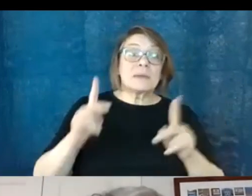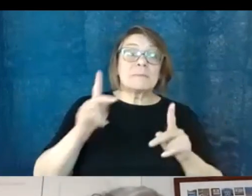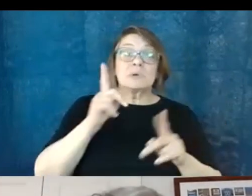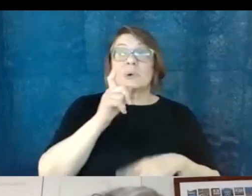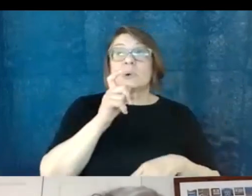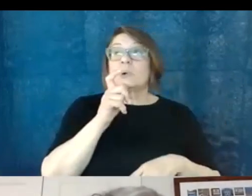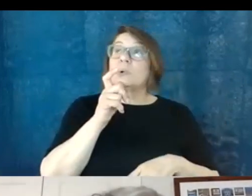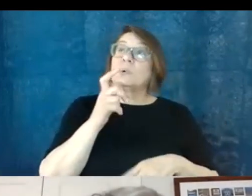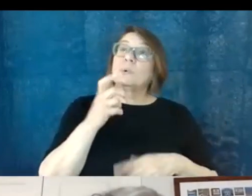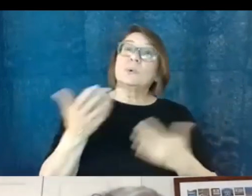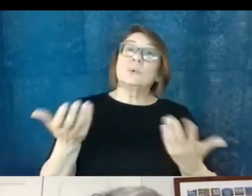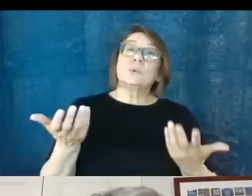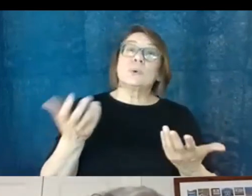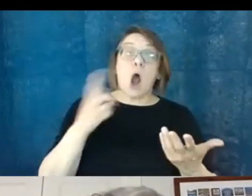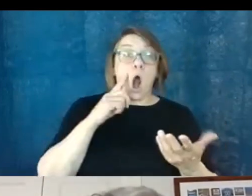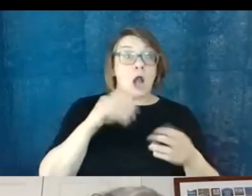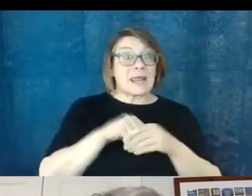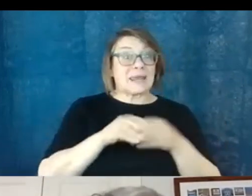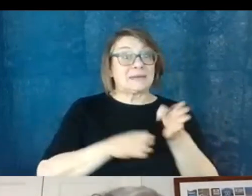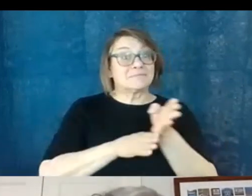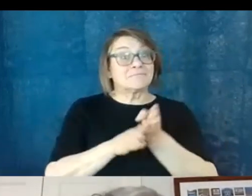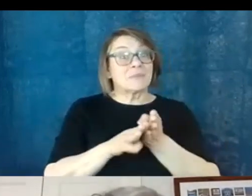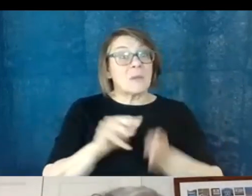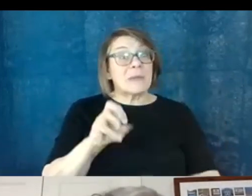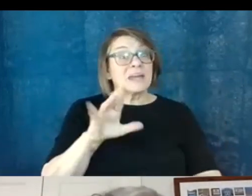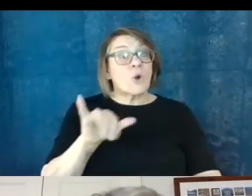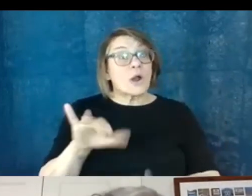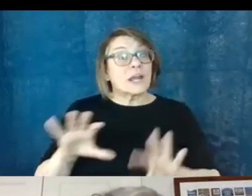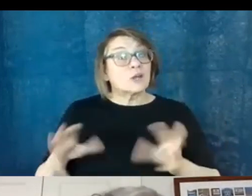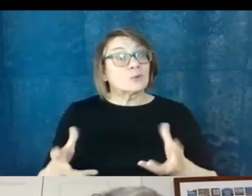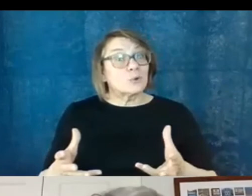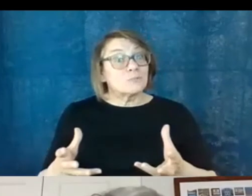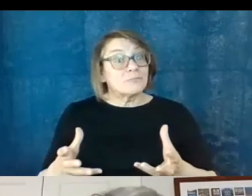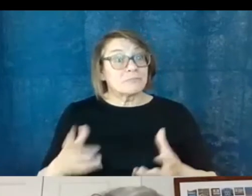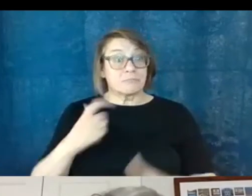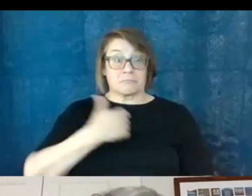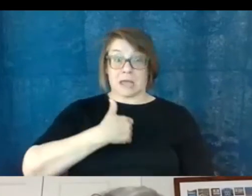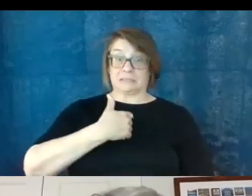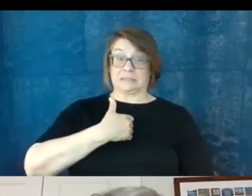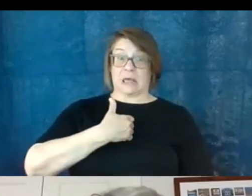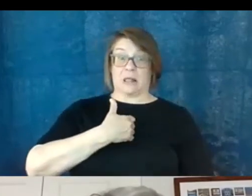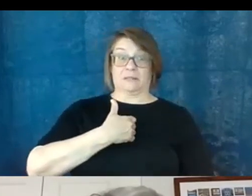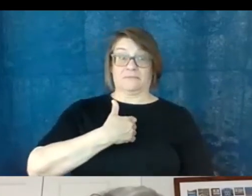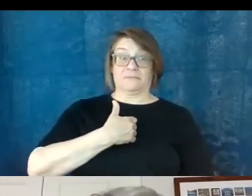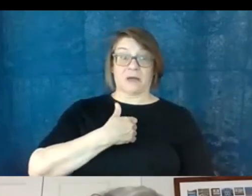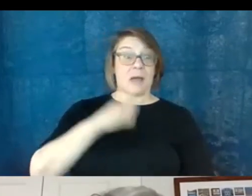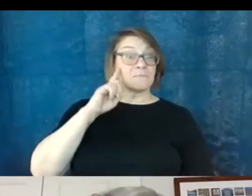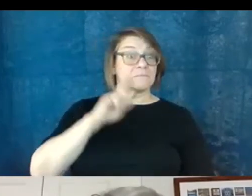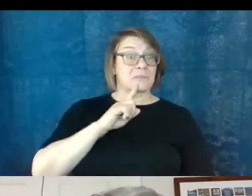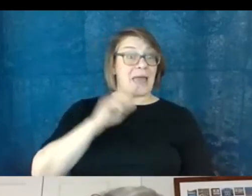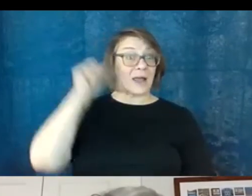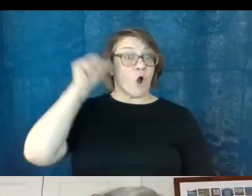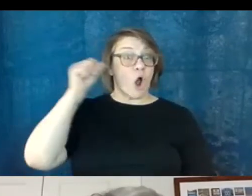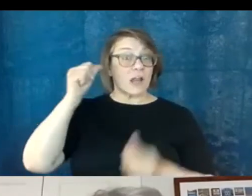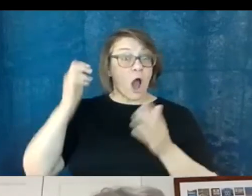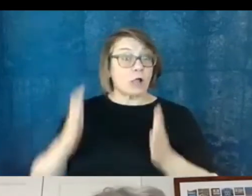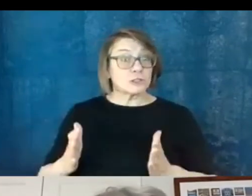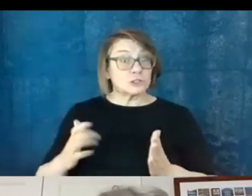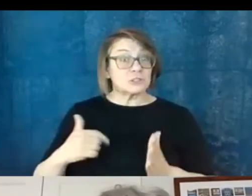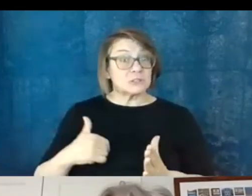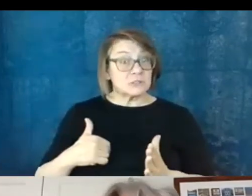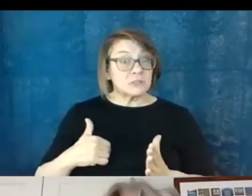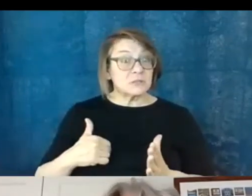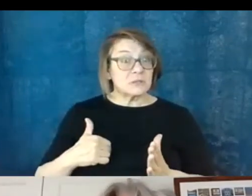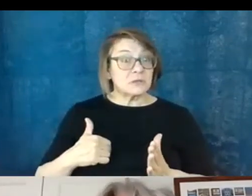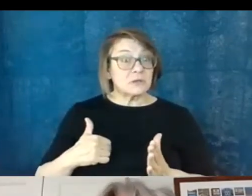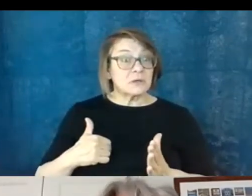who are in a minority group. You know, for myself, I'm a Black audiologist, and